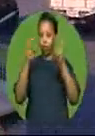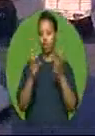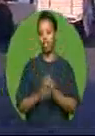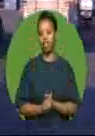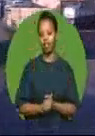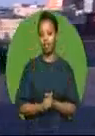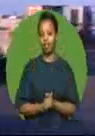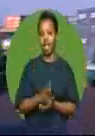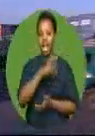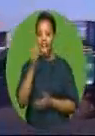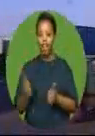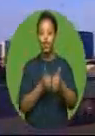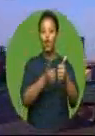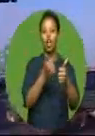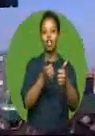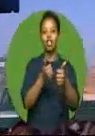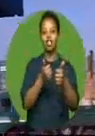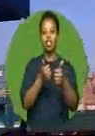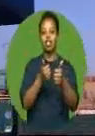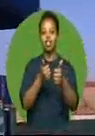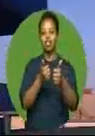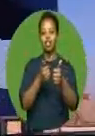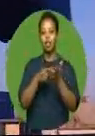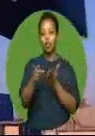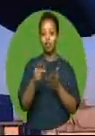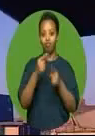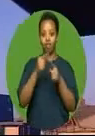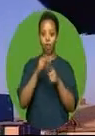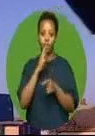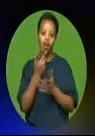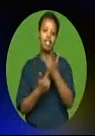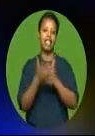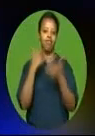quotations, and the following price terms are discussed.